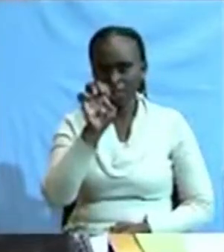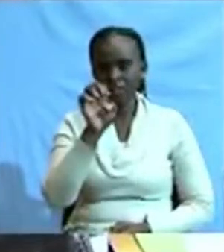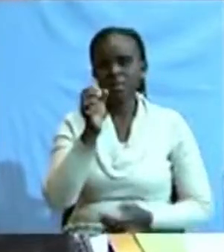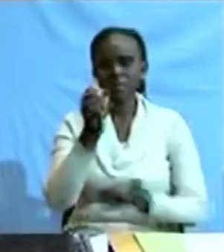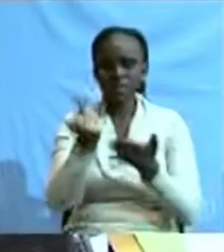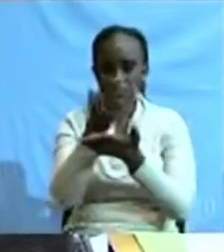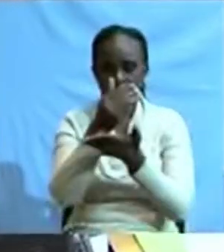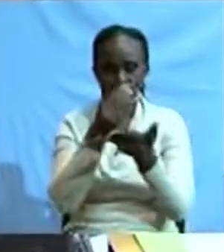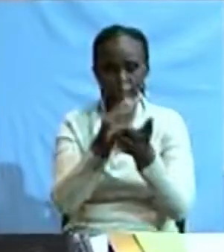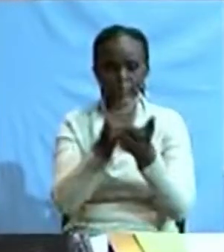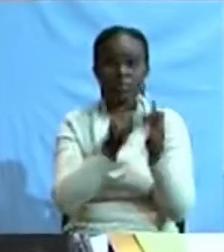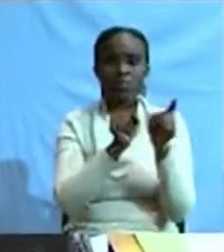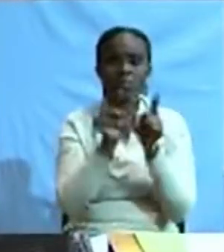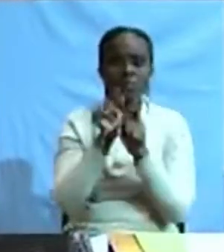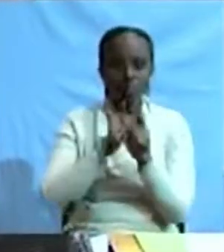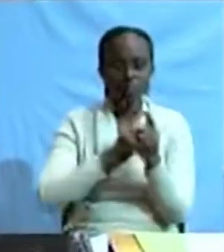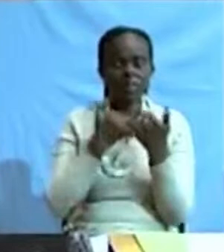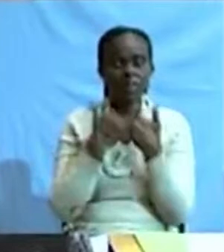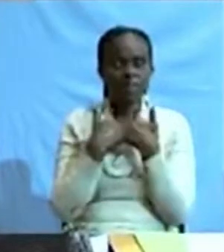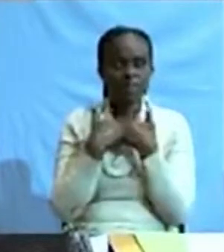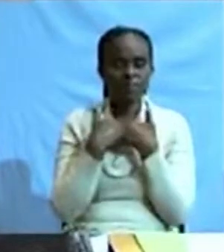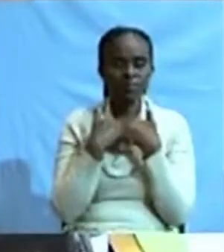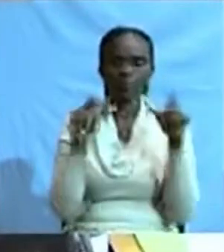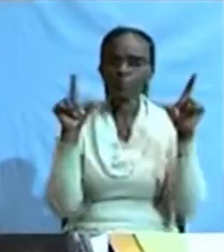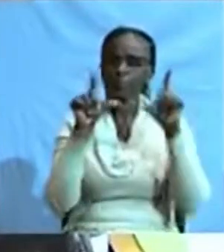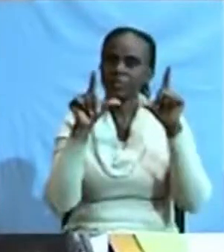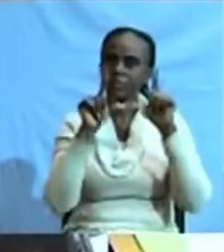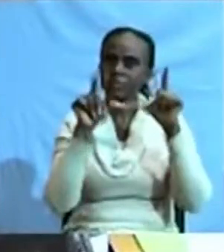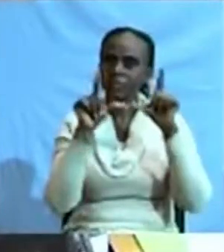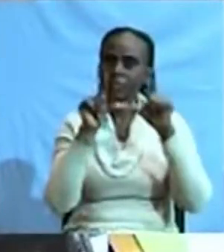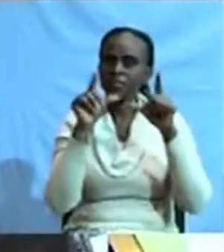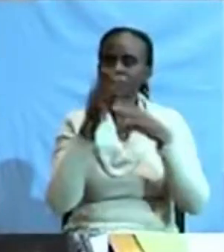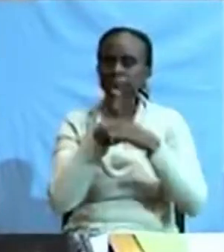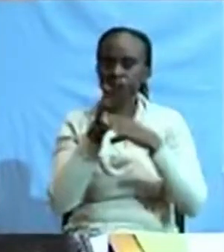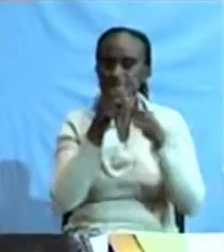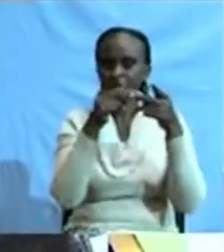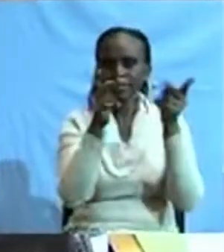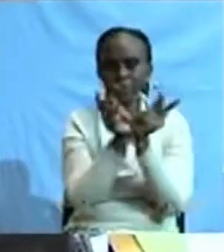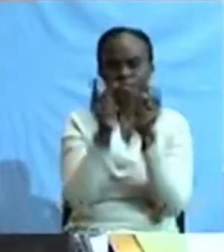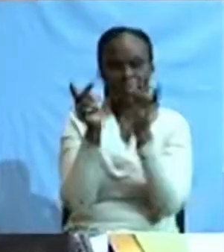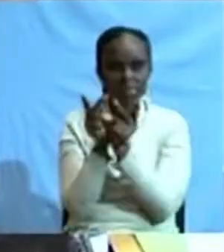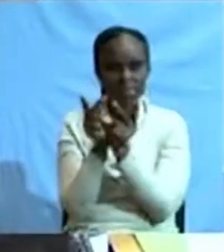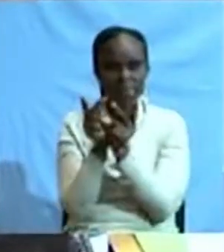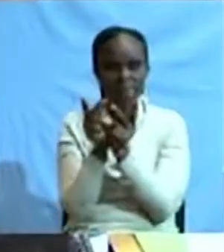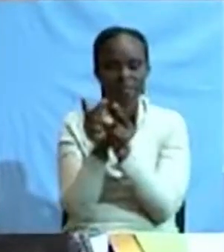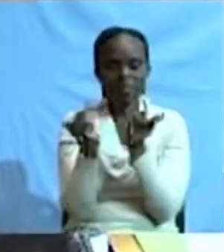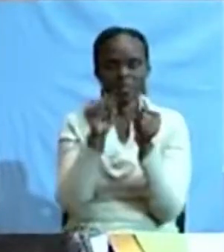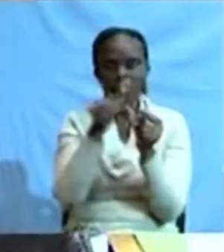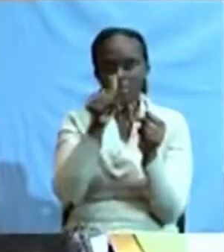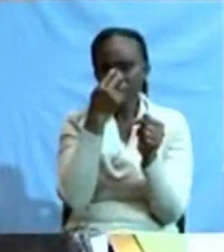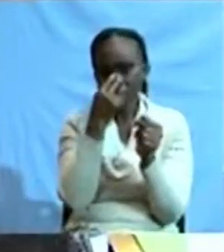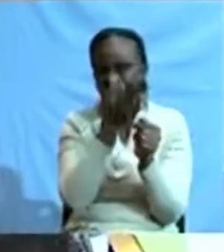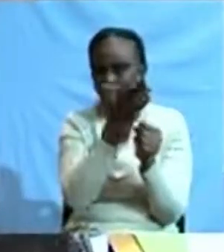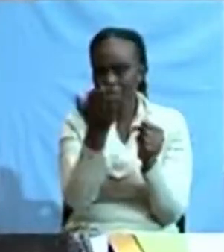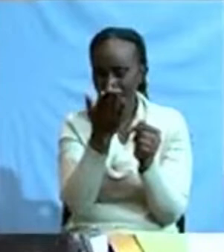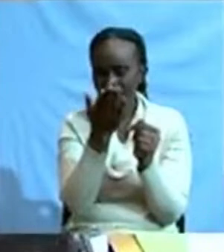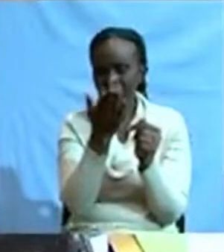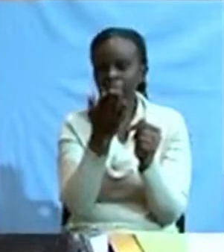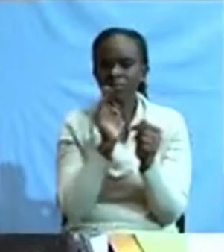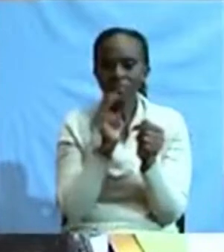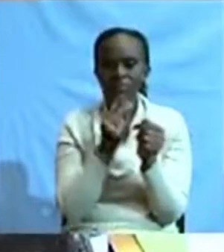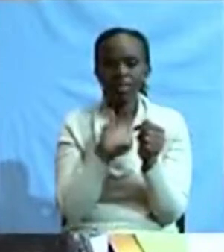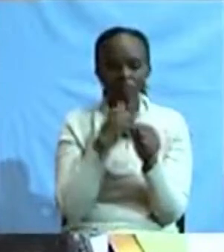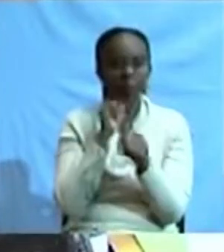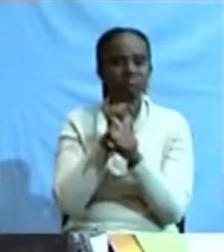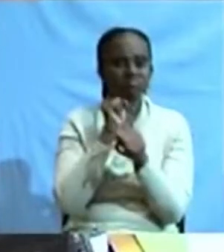from. We also do the licensing of business premises. And if you looked through, I think we've really